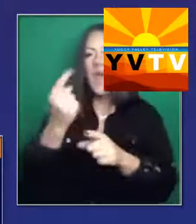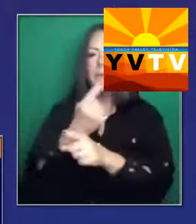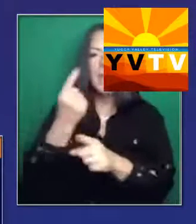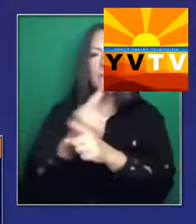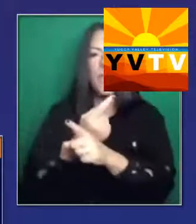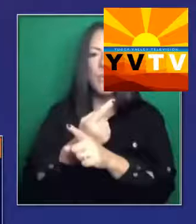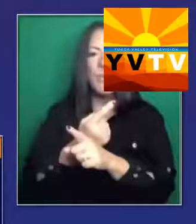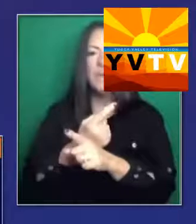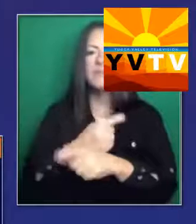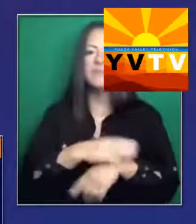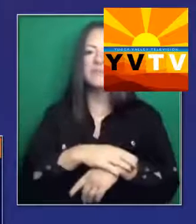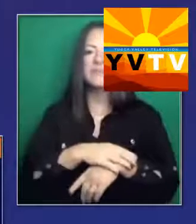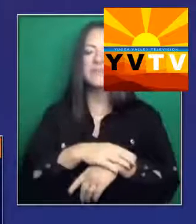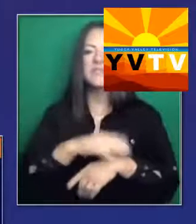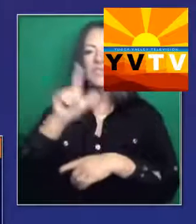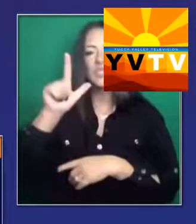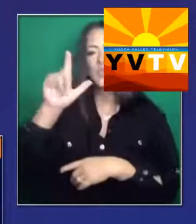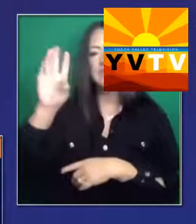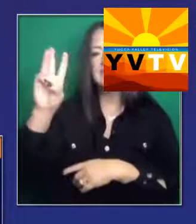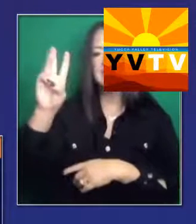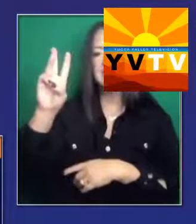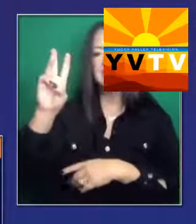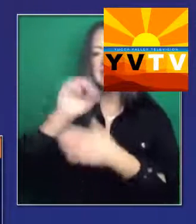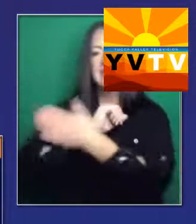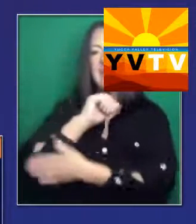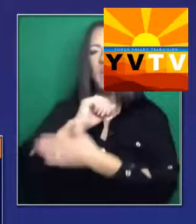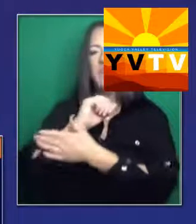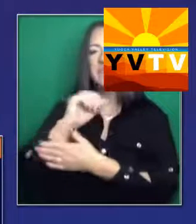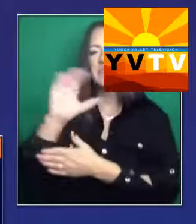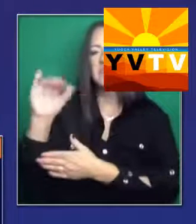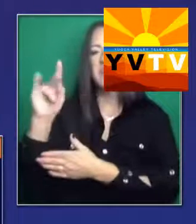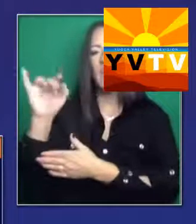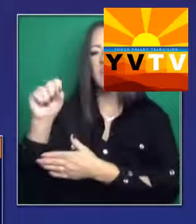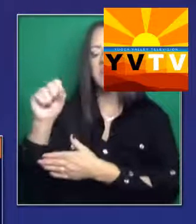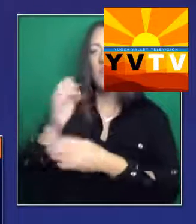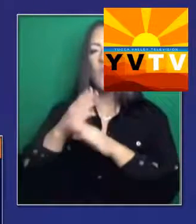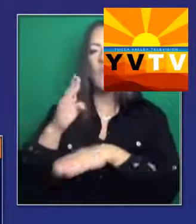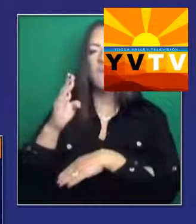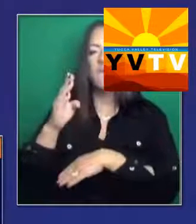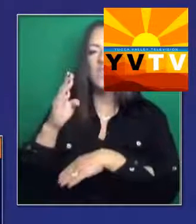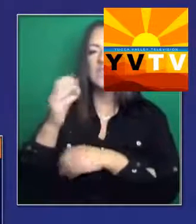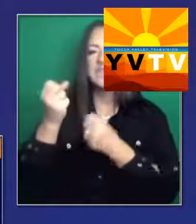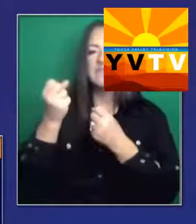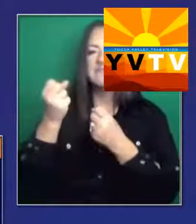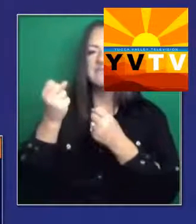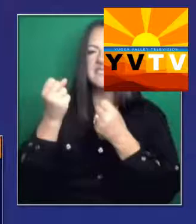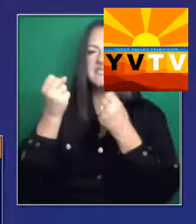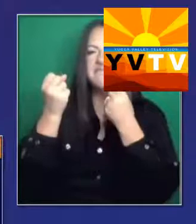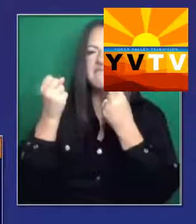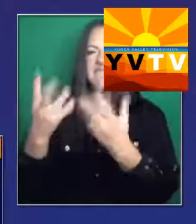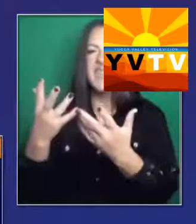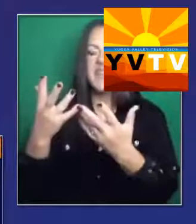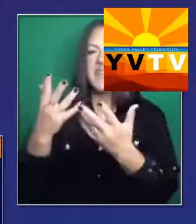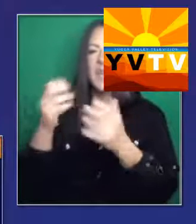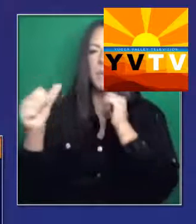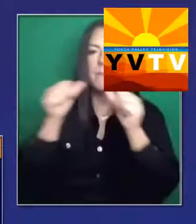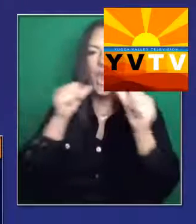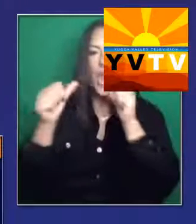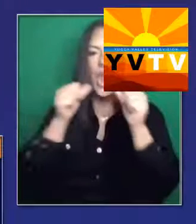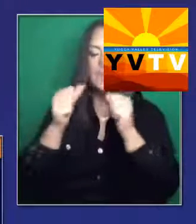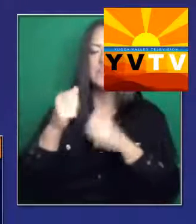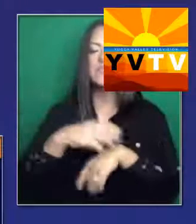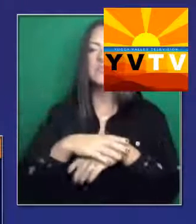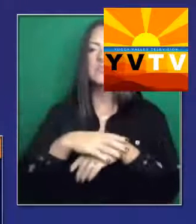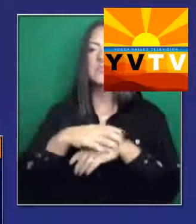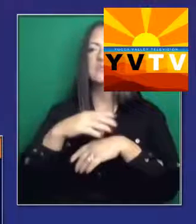slide, 26 counties in particular, over 1,600 bars and restaurants were visited. Next day, close to 1,000 were visited.